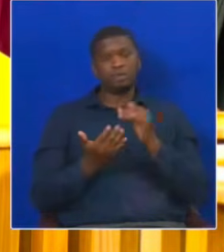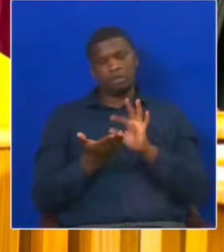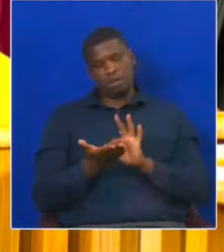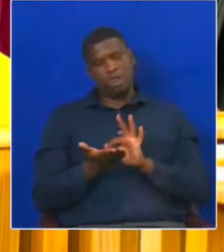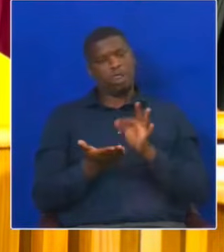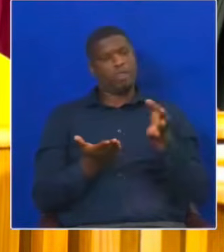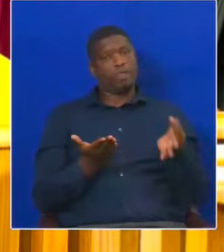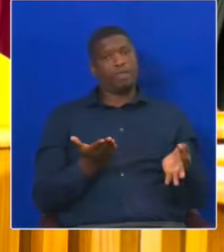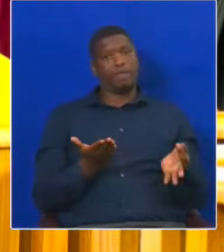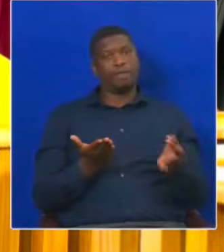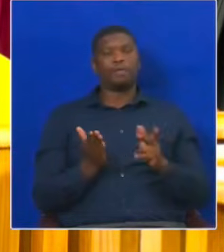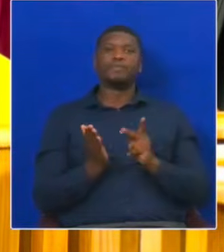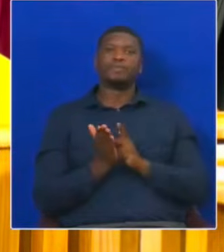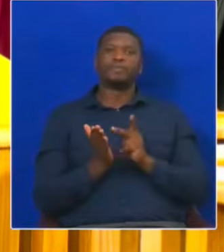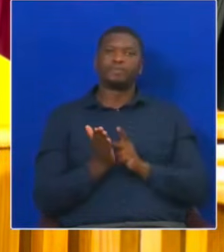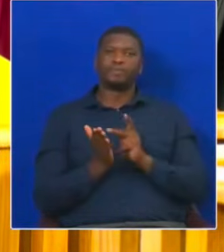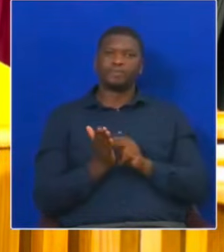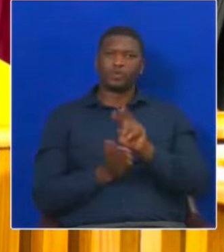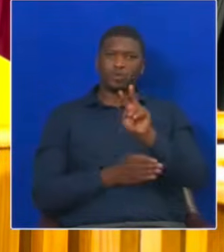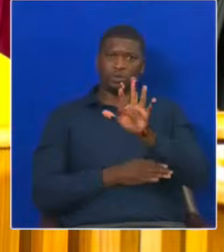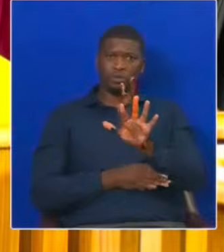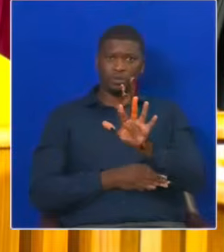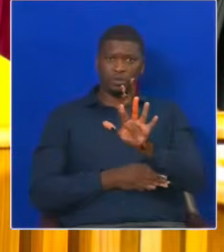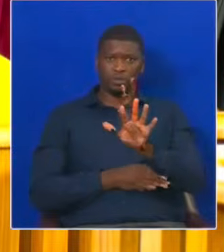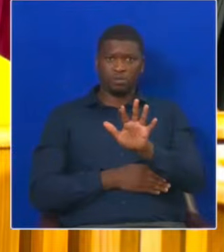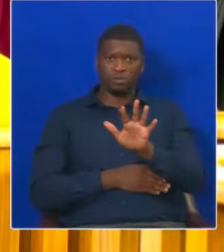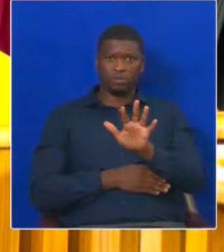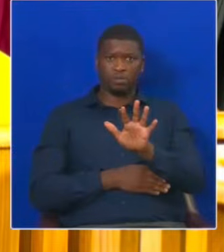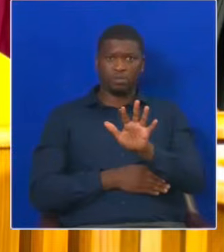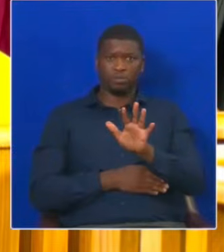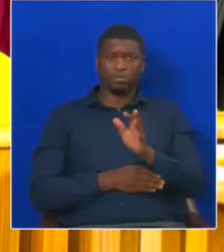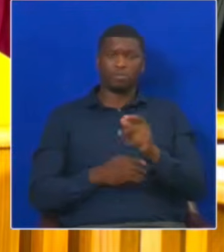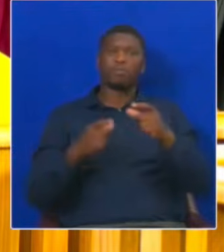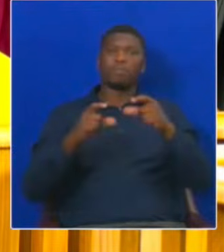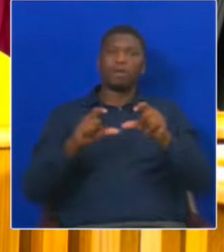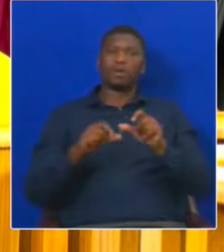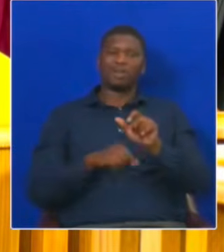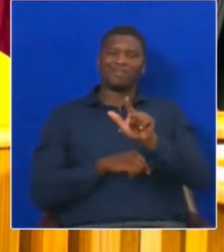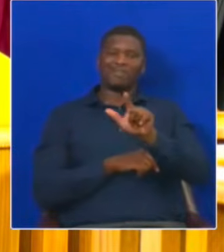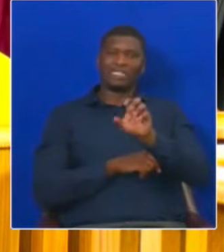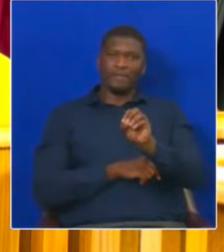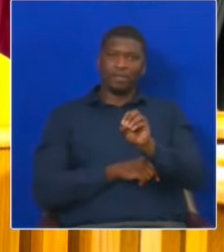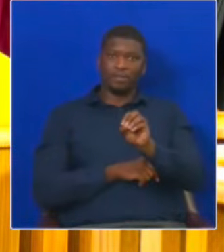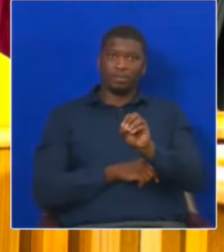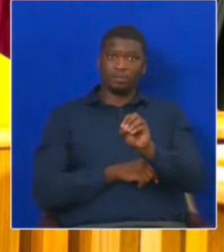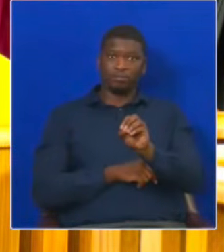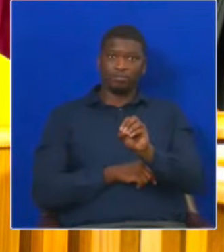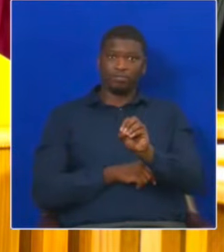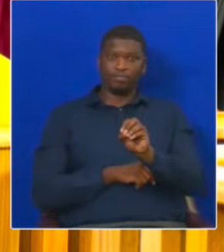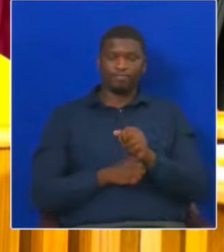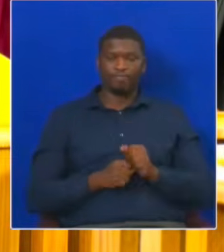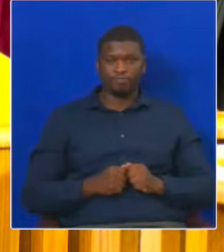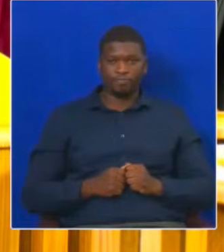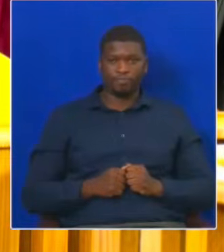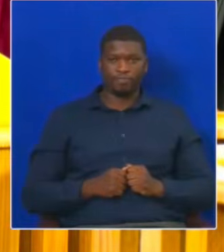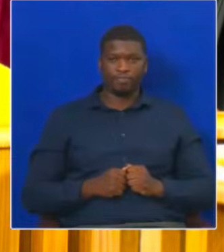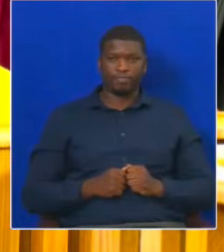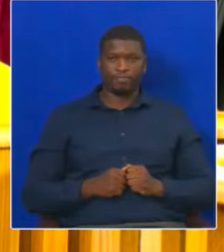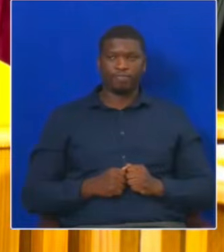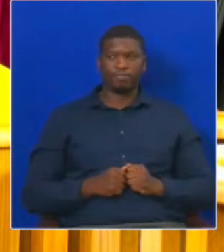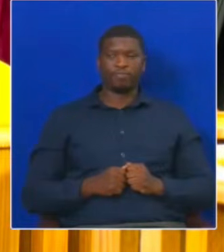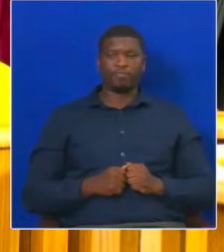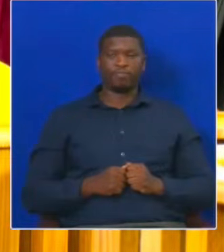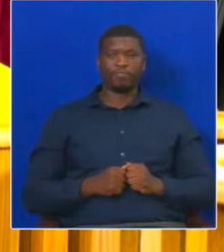page 25, we're at paragraph 70 of your witness statement. That